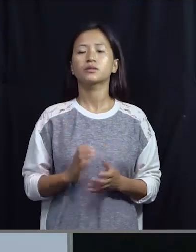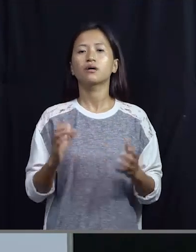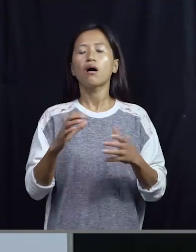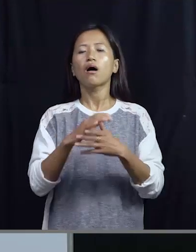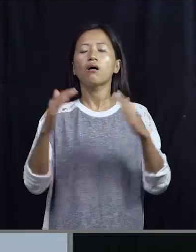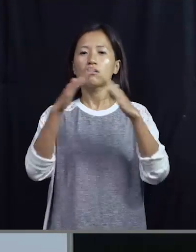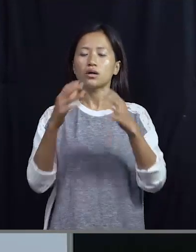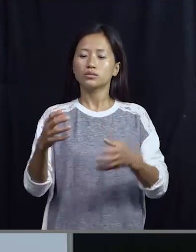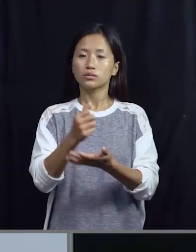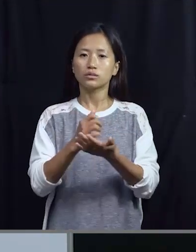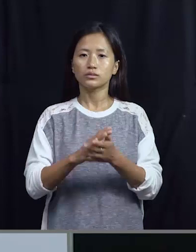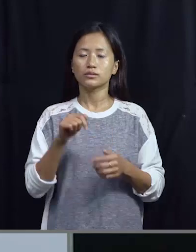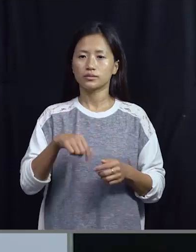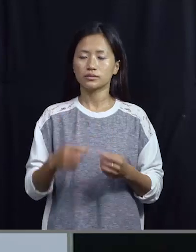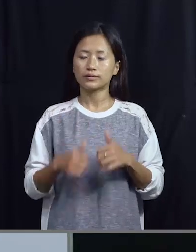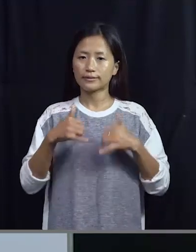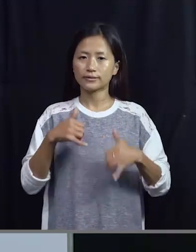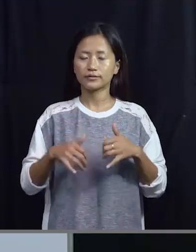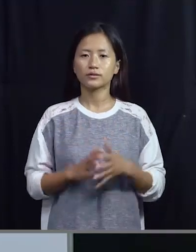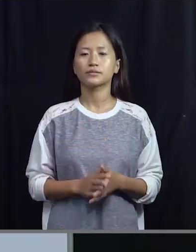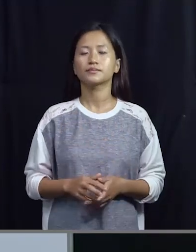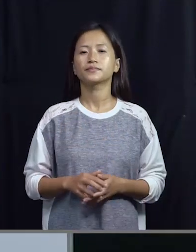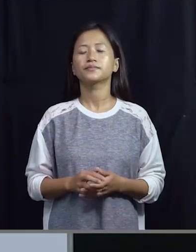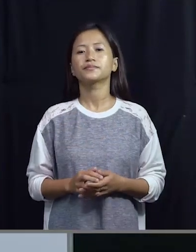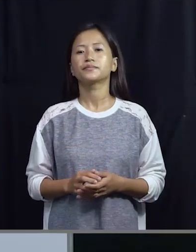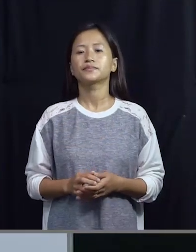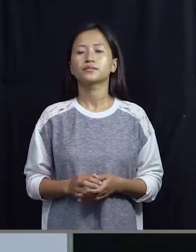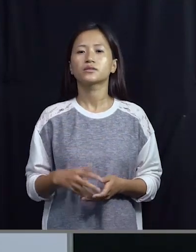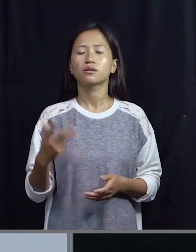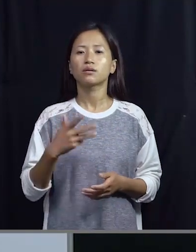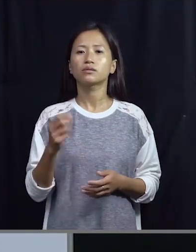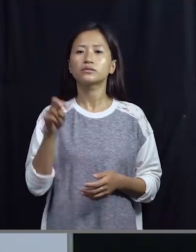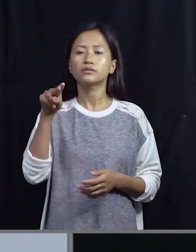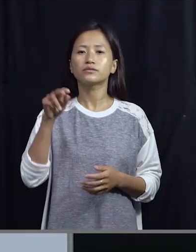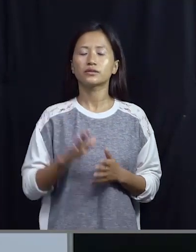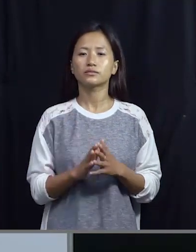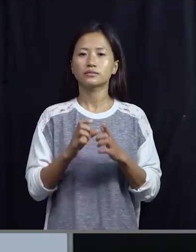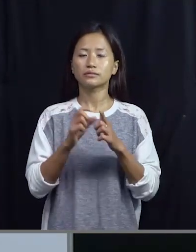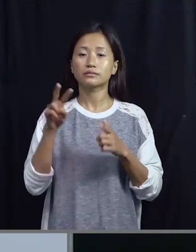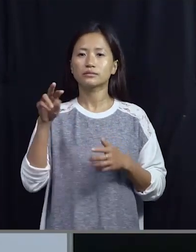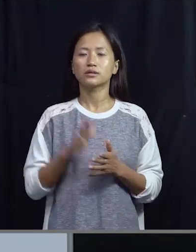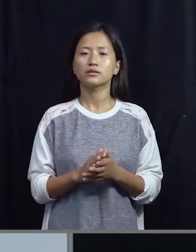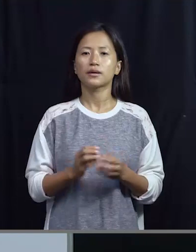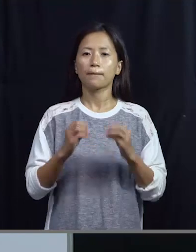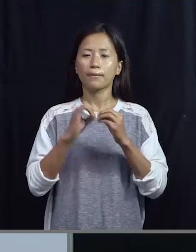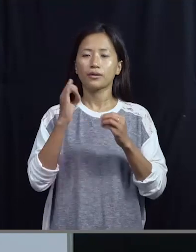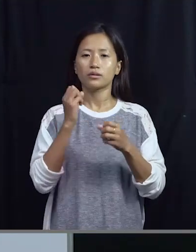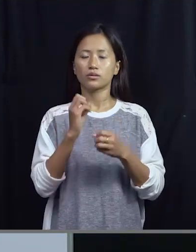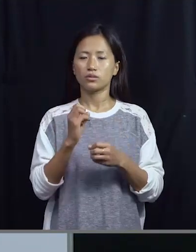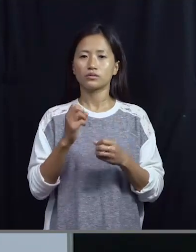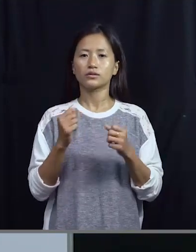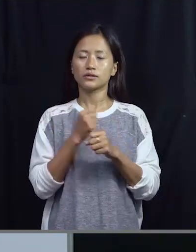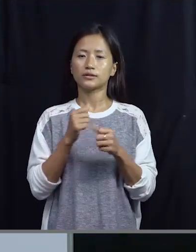household day-to-day activities. Okay. So how do you define a biogas? A biogas is